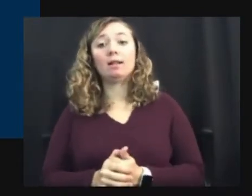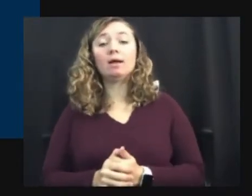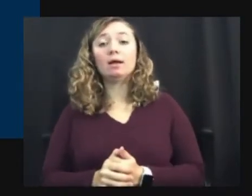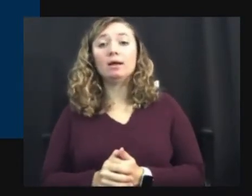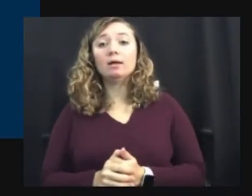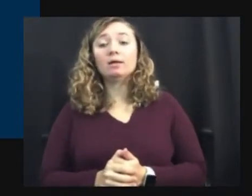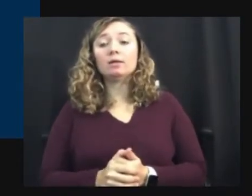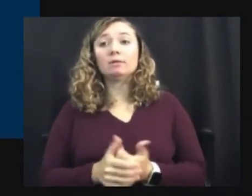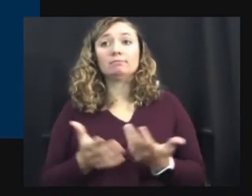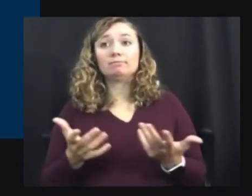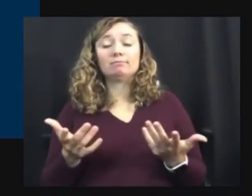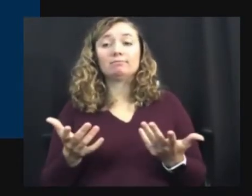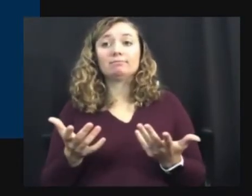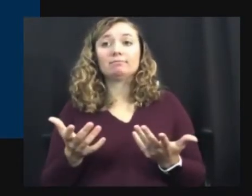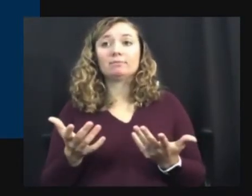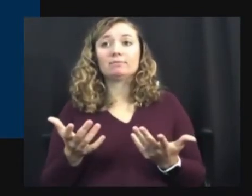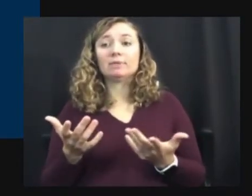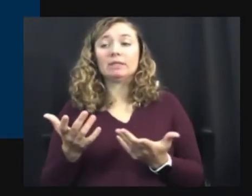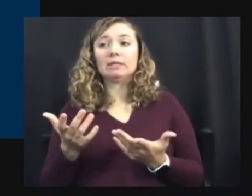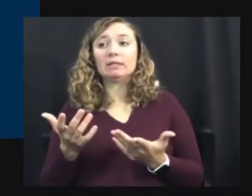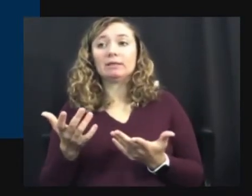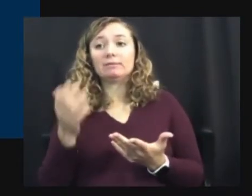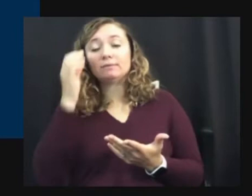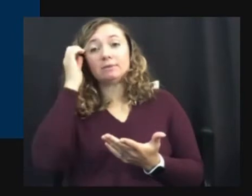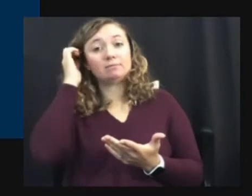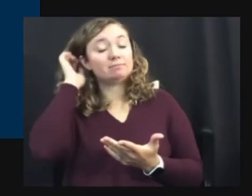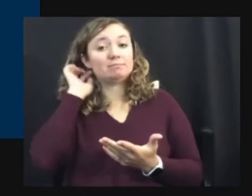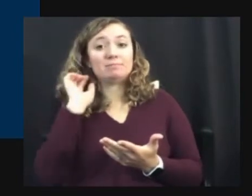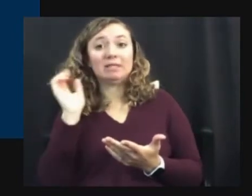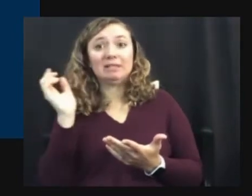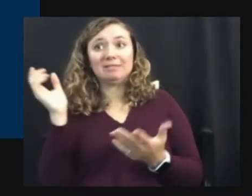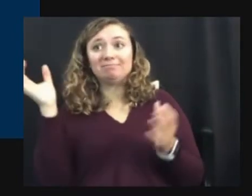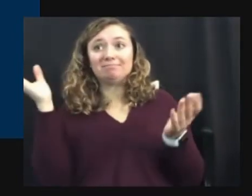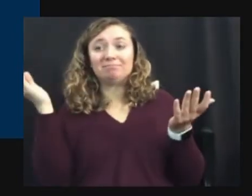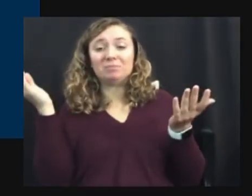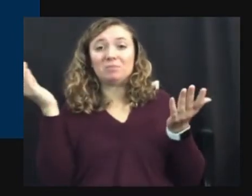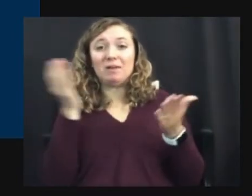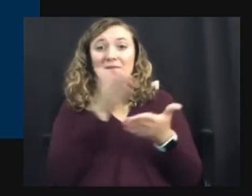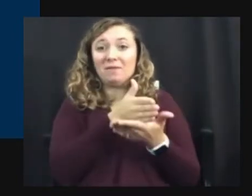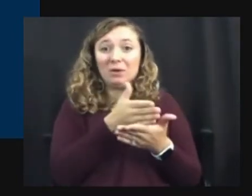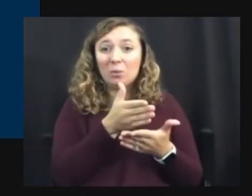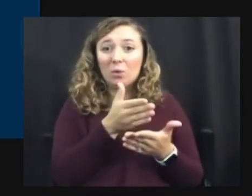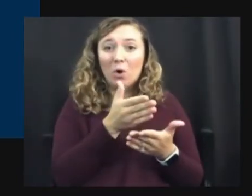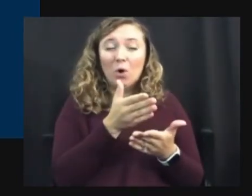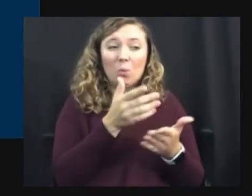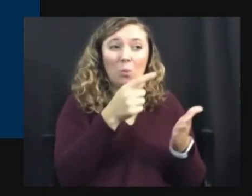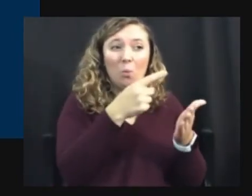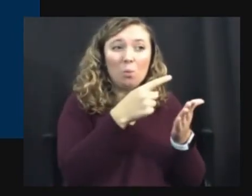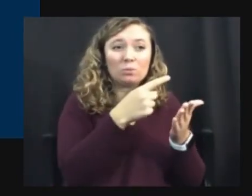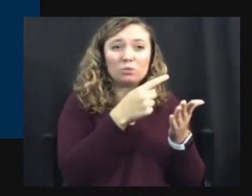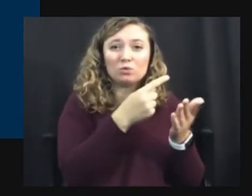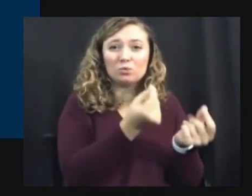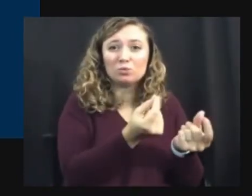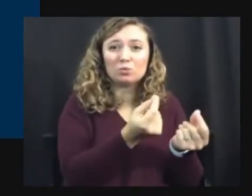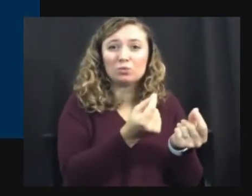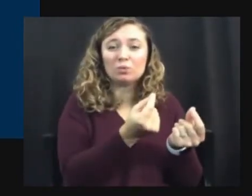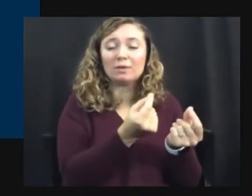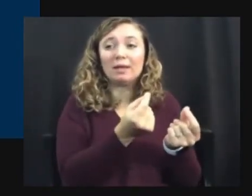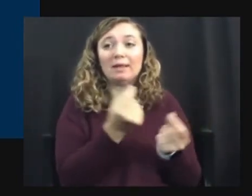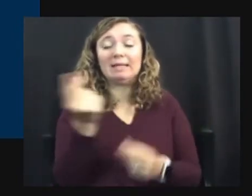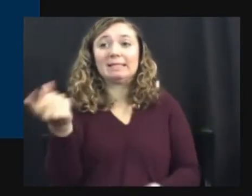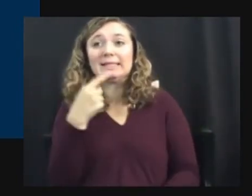you're supposed to intervene on? No one tells you that. Just if you don't intervene, your child is going